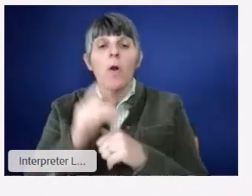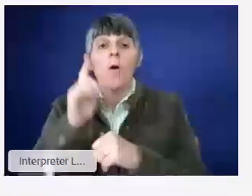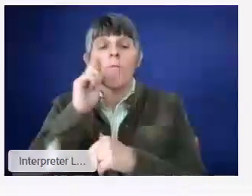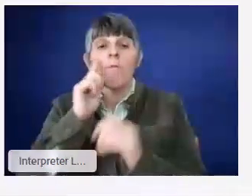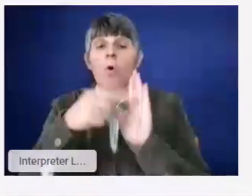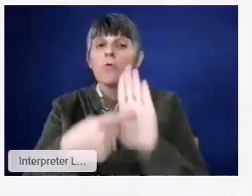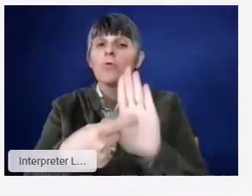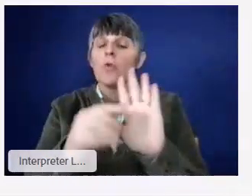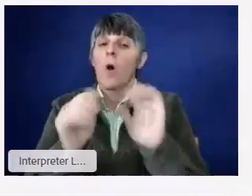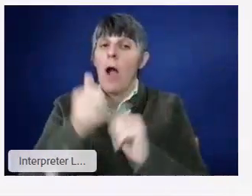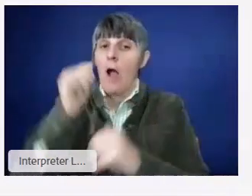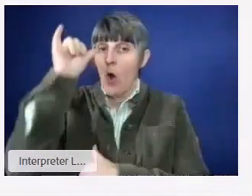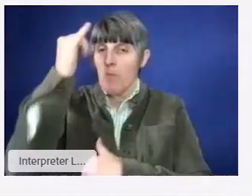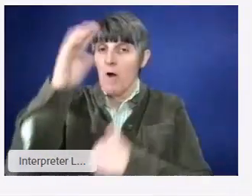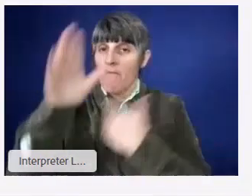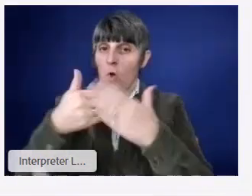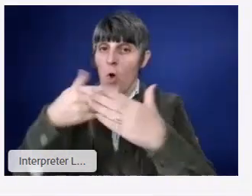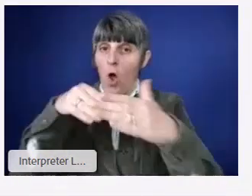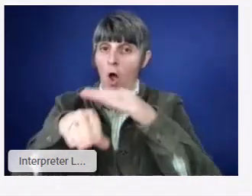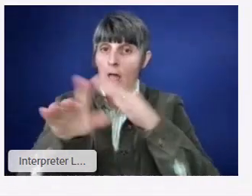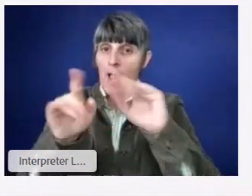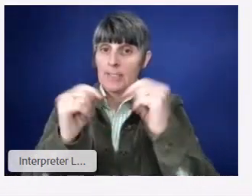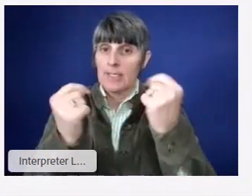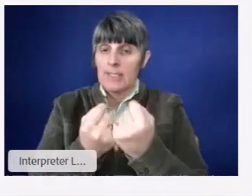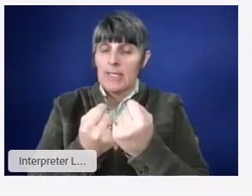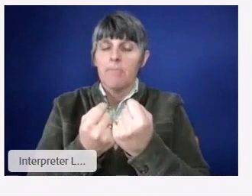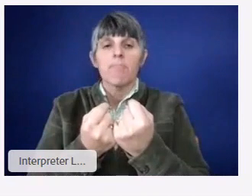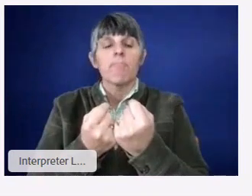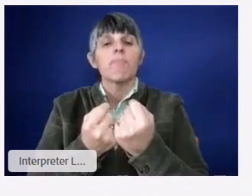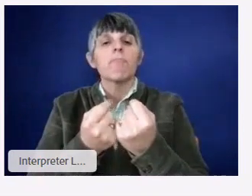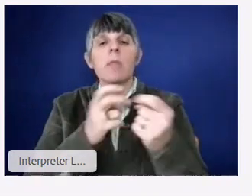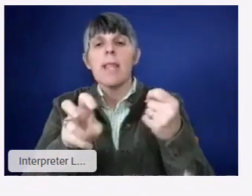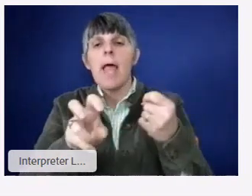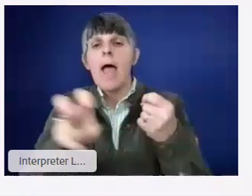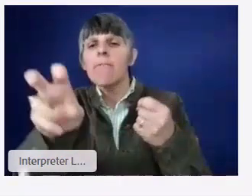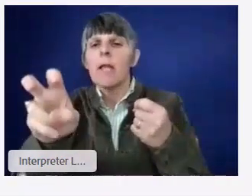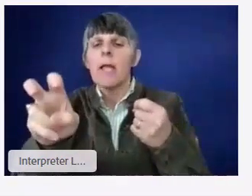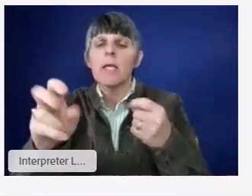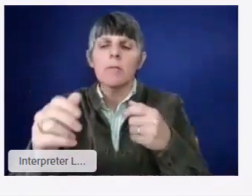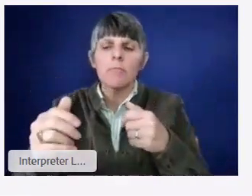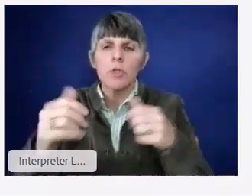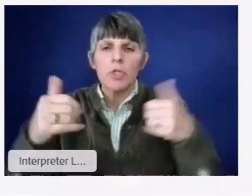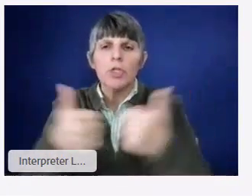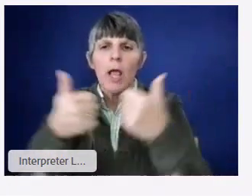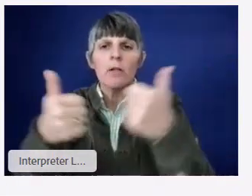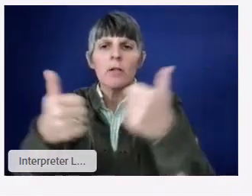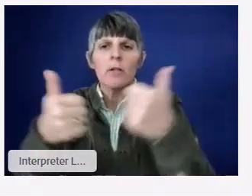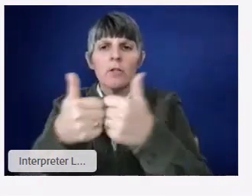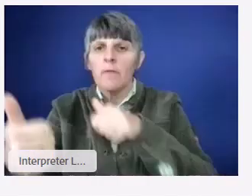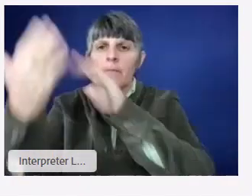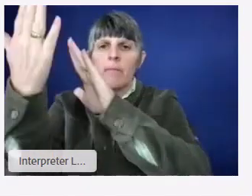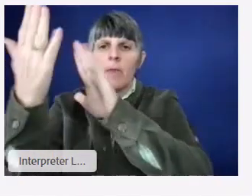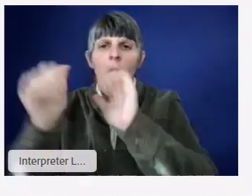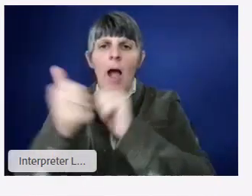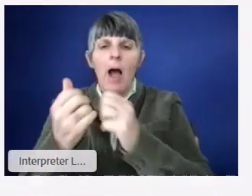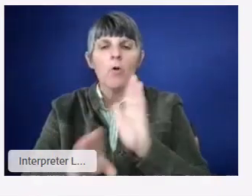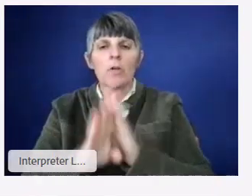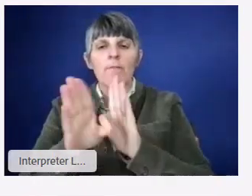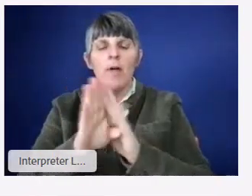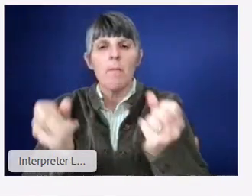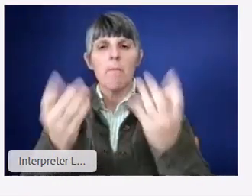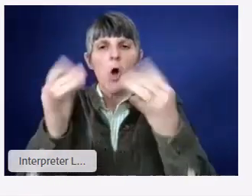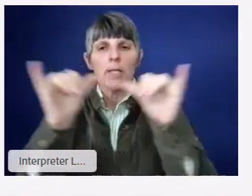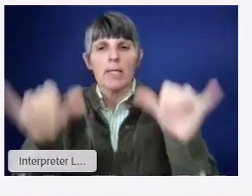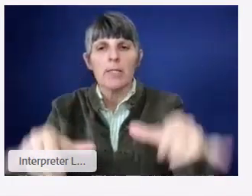the Buffalo All Access team navigated and faced the challenges of developing a multi-system, multimodal